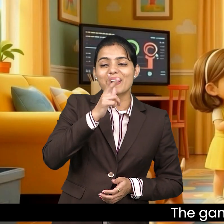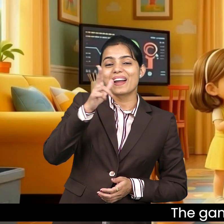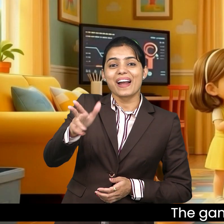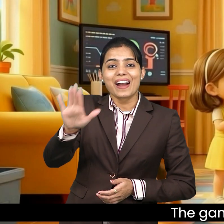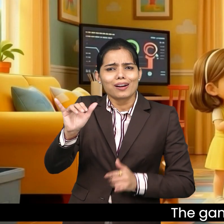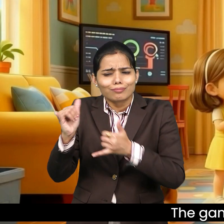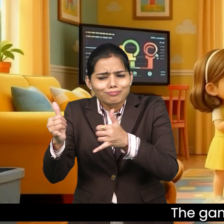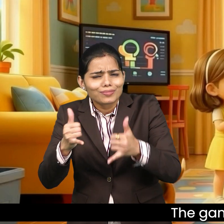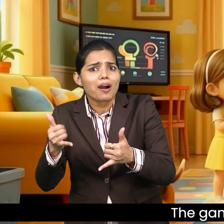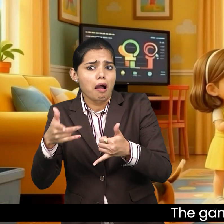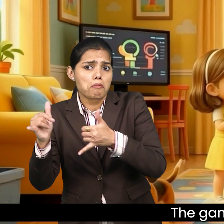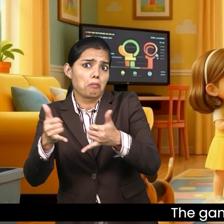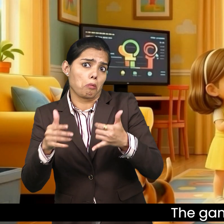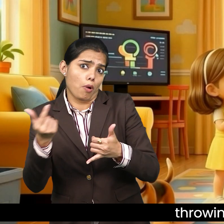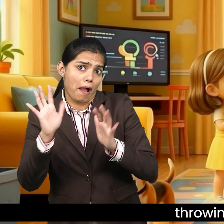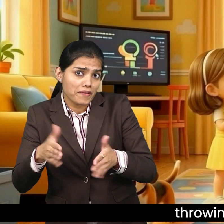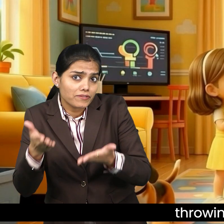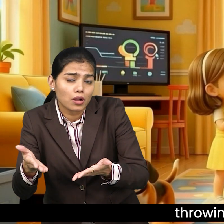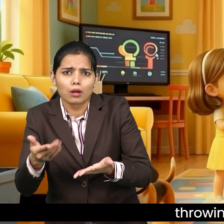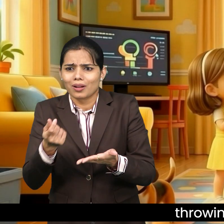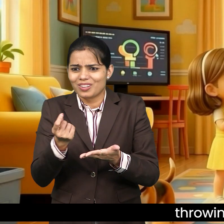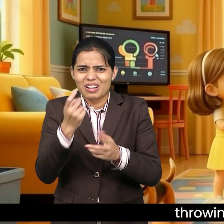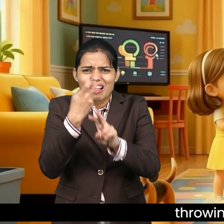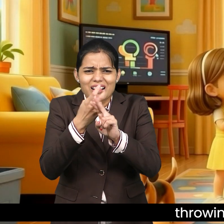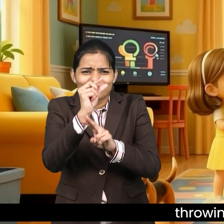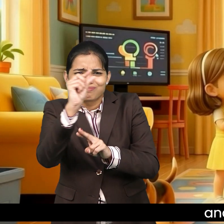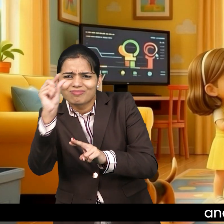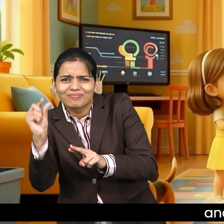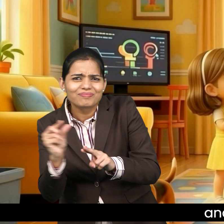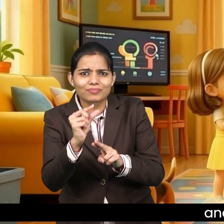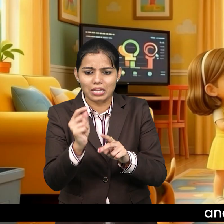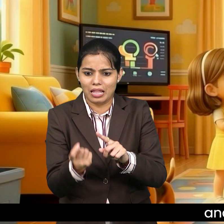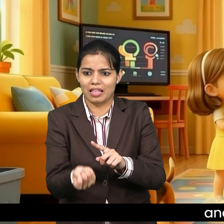The game of Pachita involves throwing stones up in the air